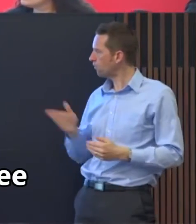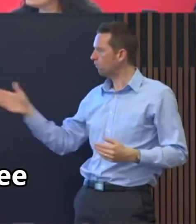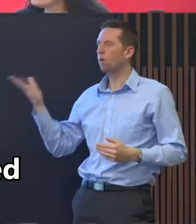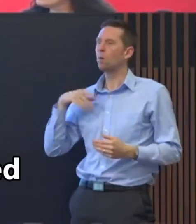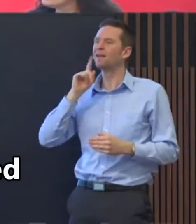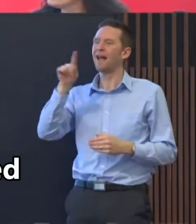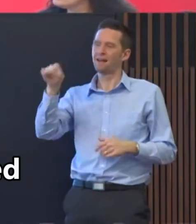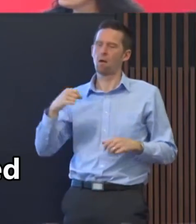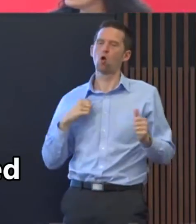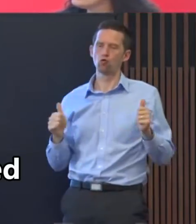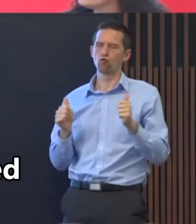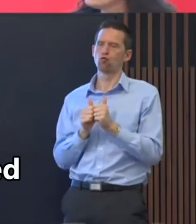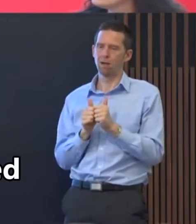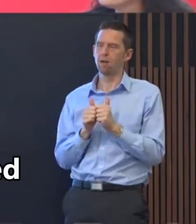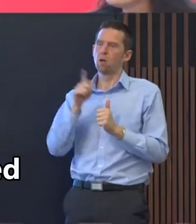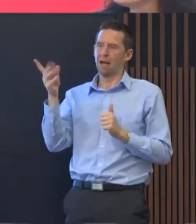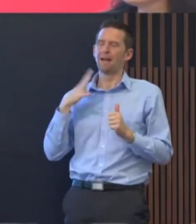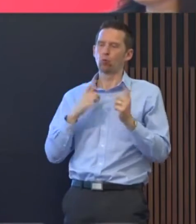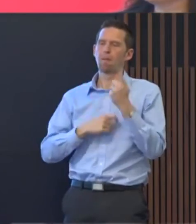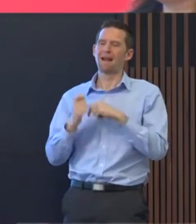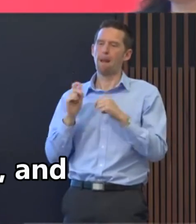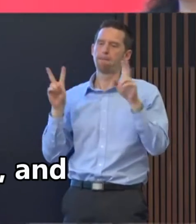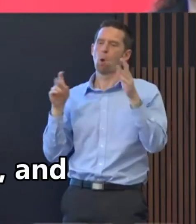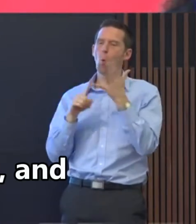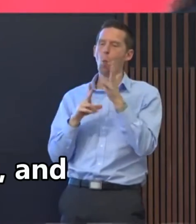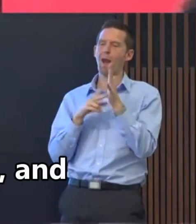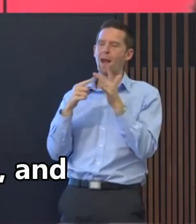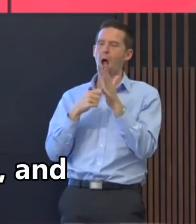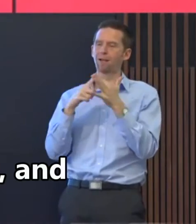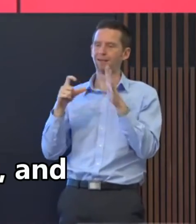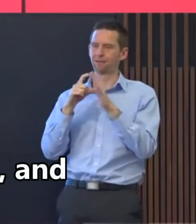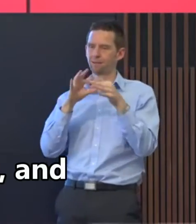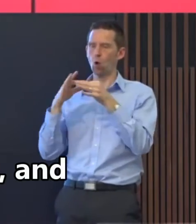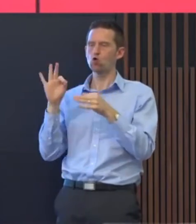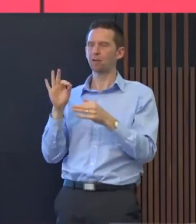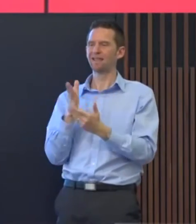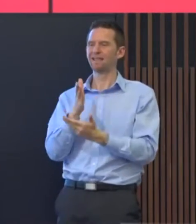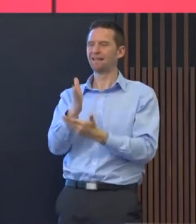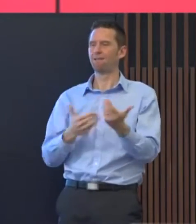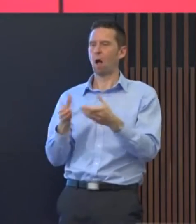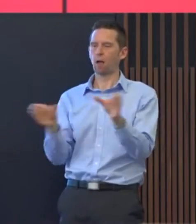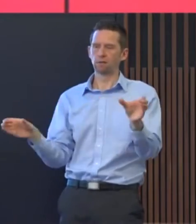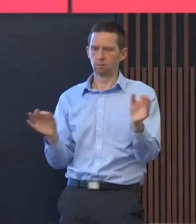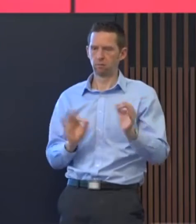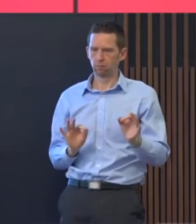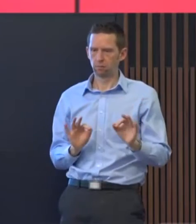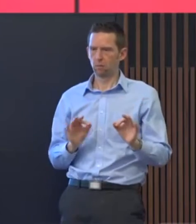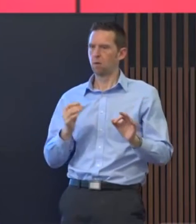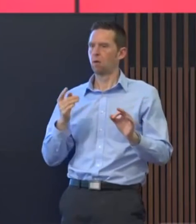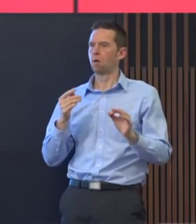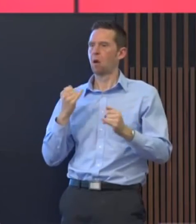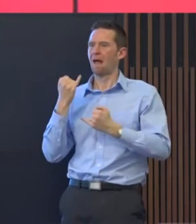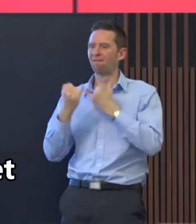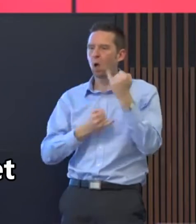But I agree, we need to become united as opposed to being divided and fighting for